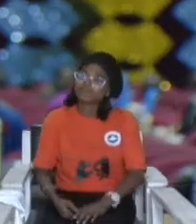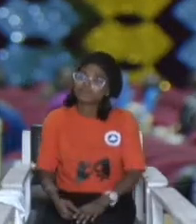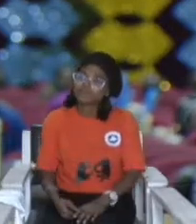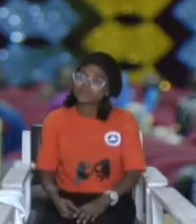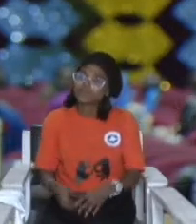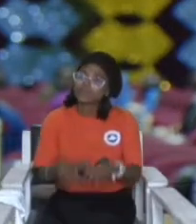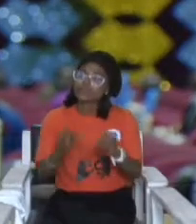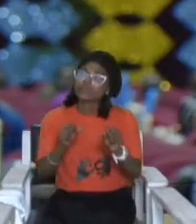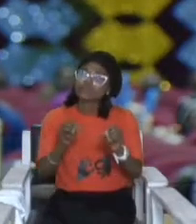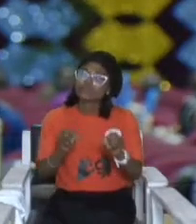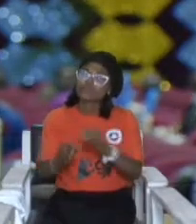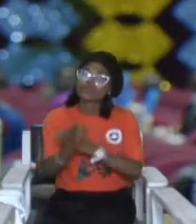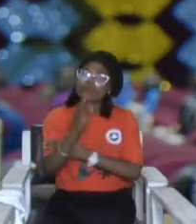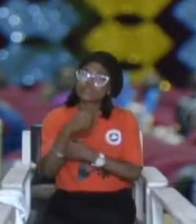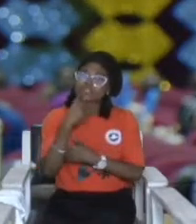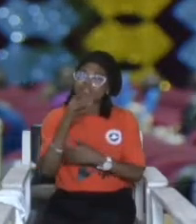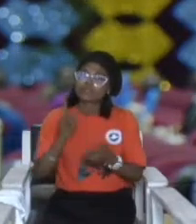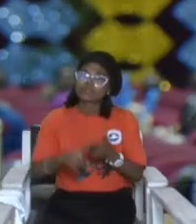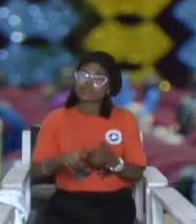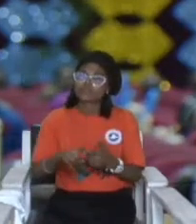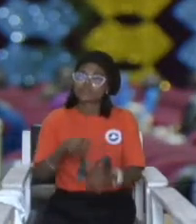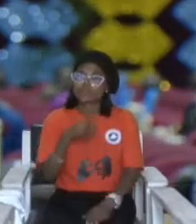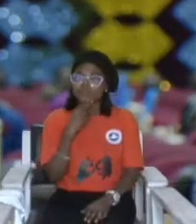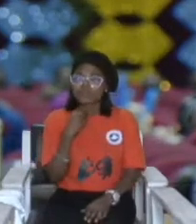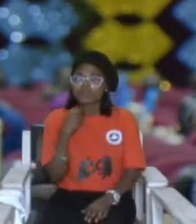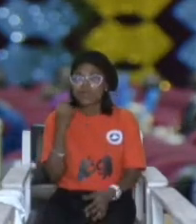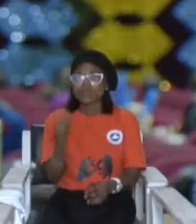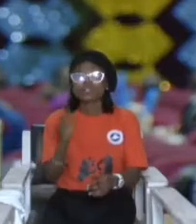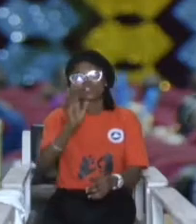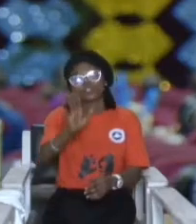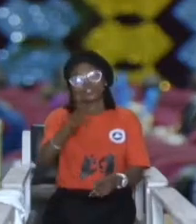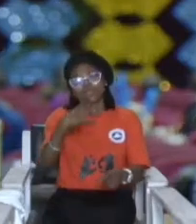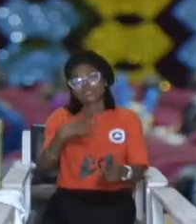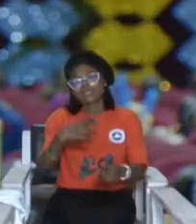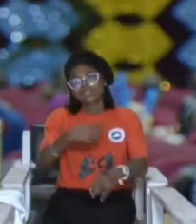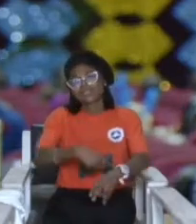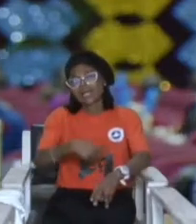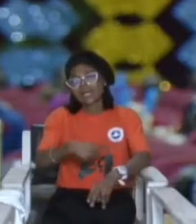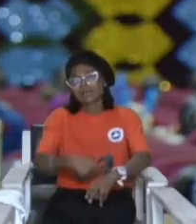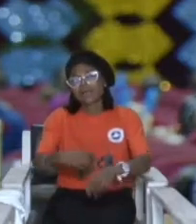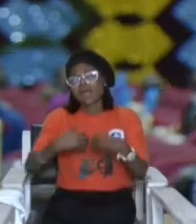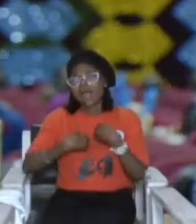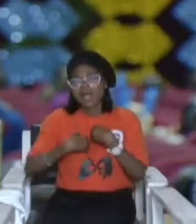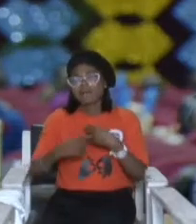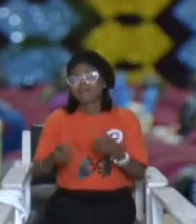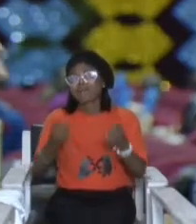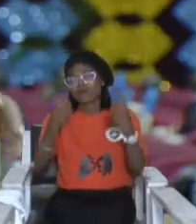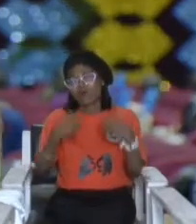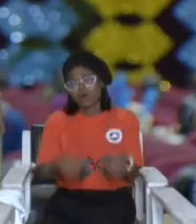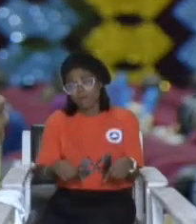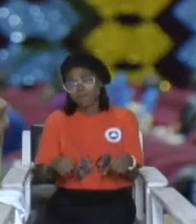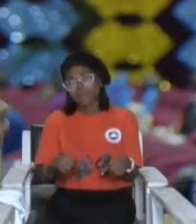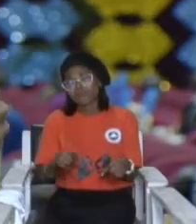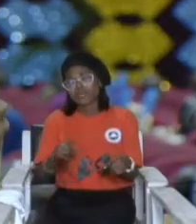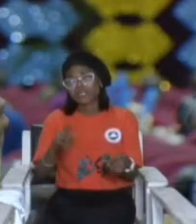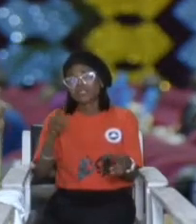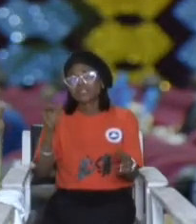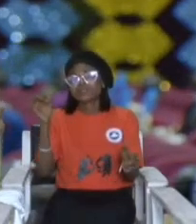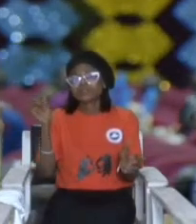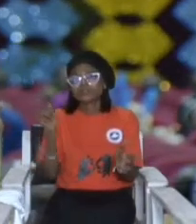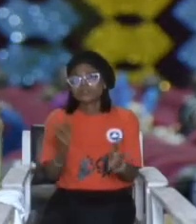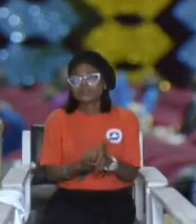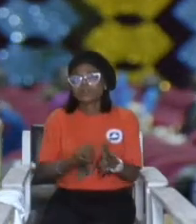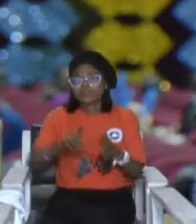So God said to Moses, the time has come to return to the destiny that you abandoned 40 years ago.